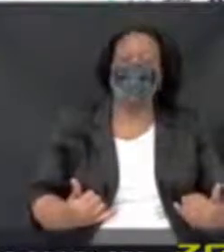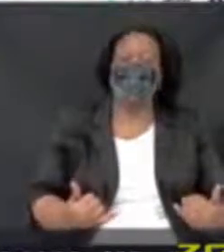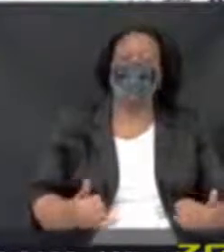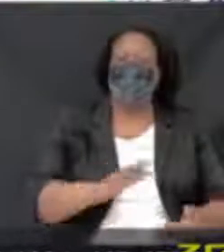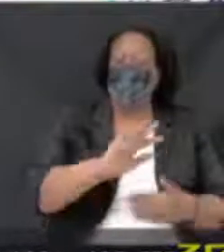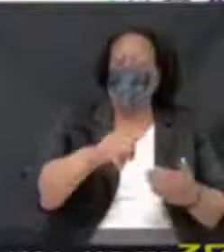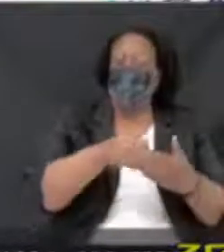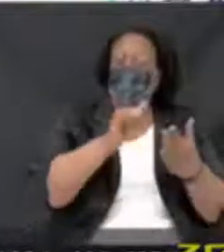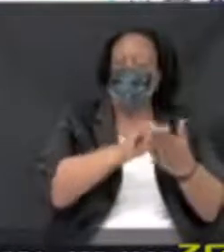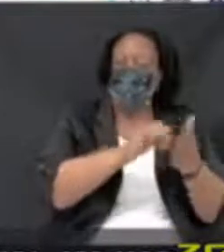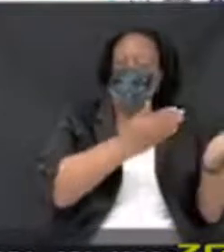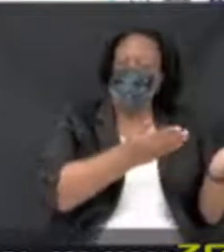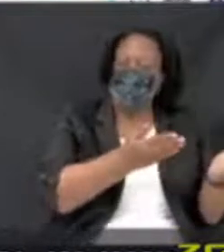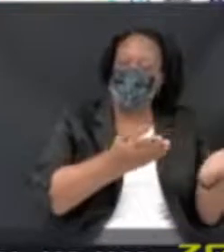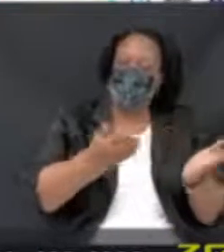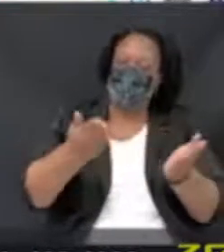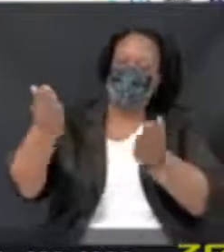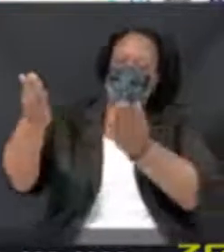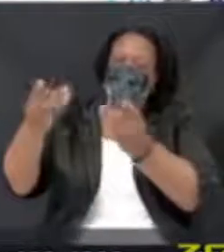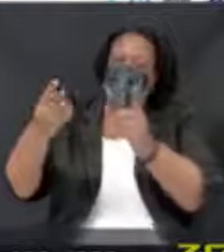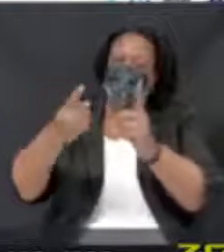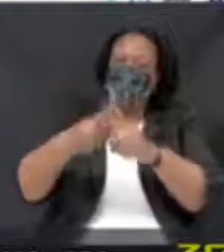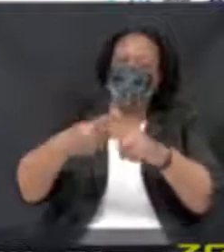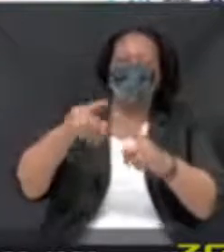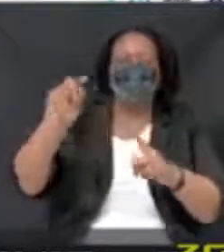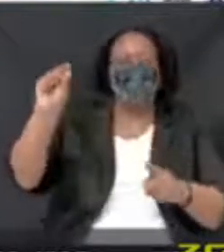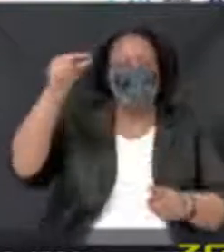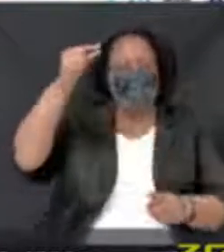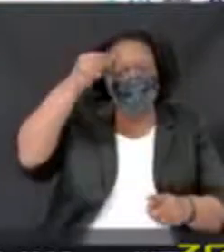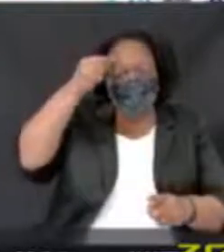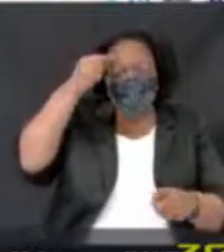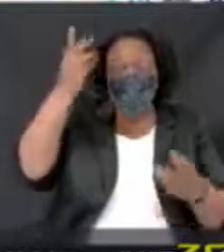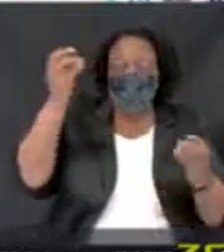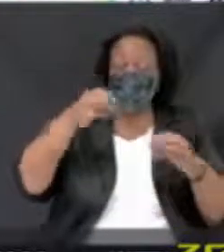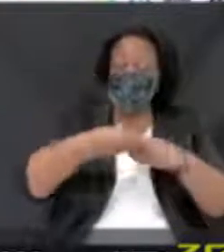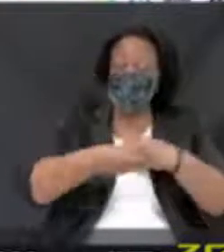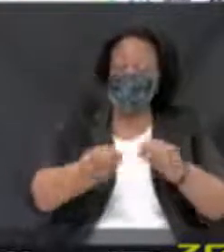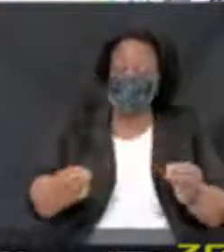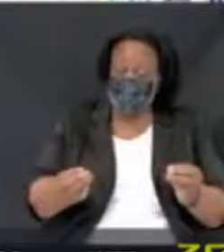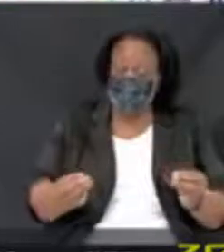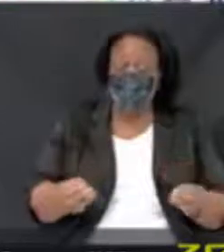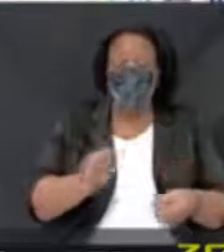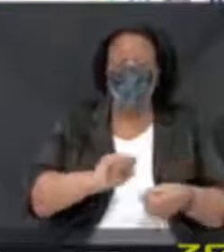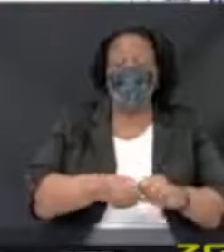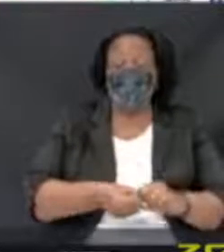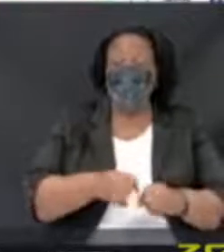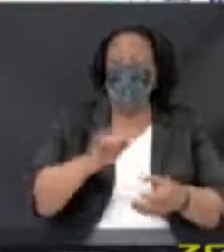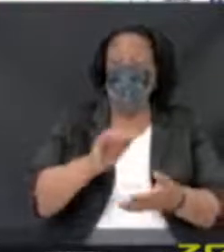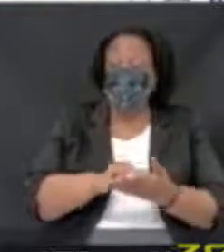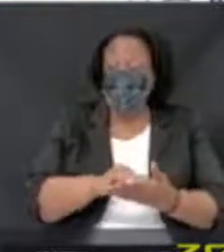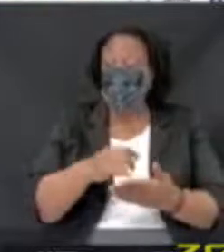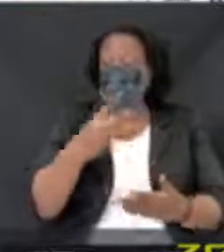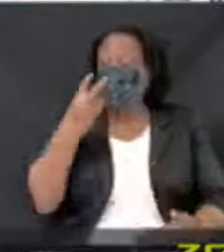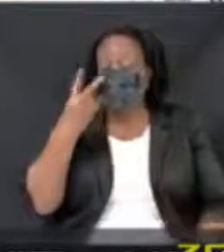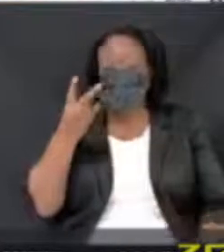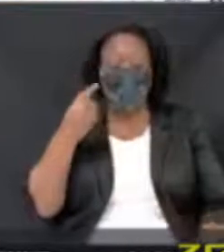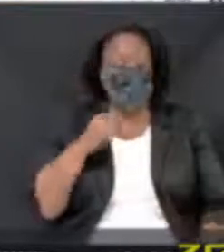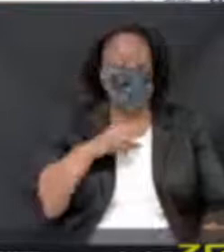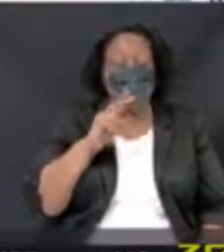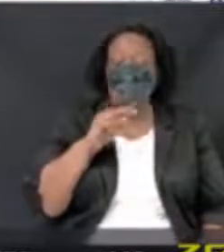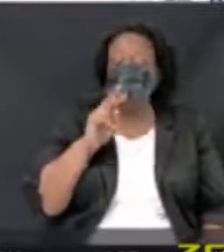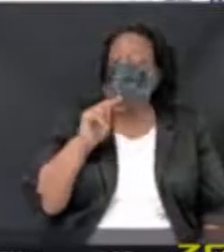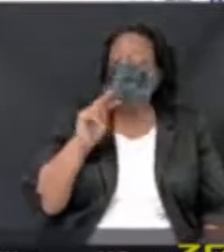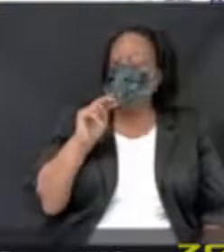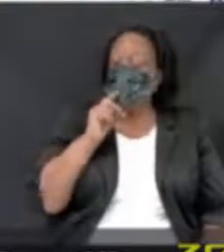before we just sent the recommendations up to the cabinet, where the cabinet would have taken the position as to how